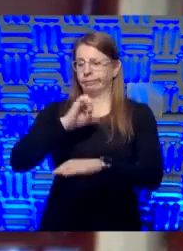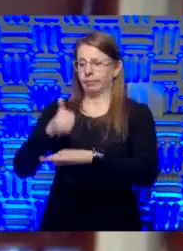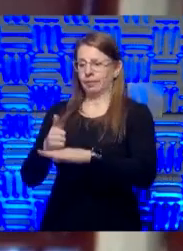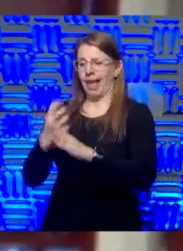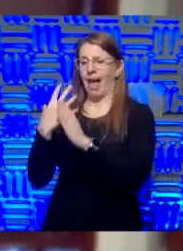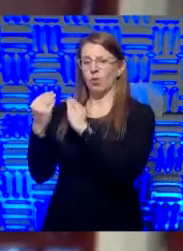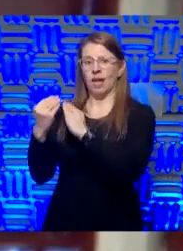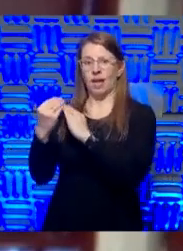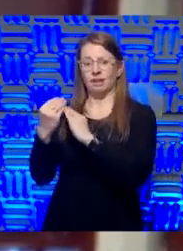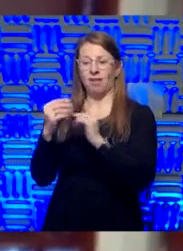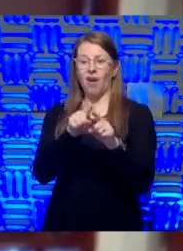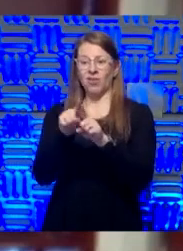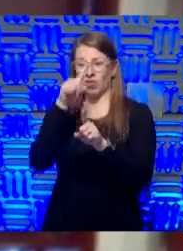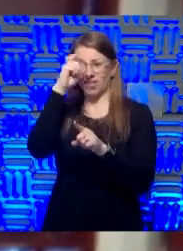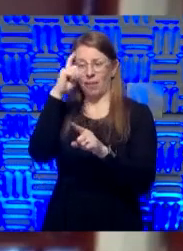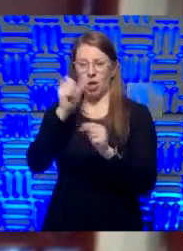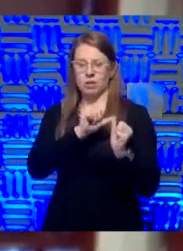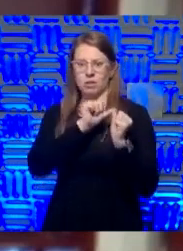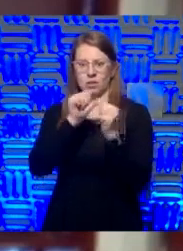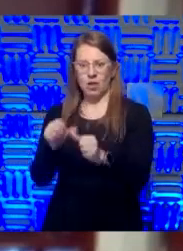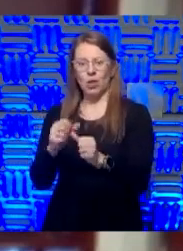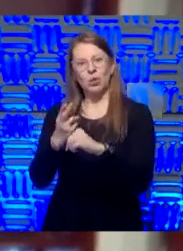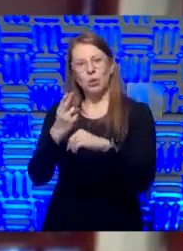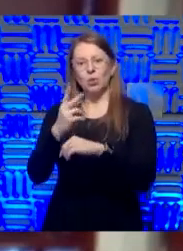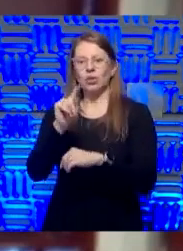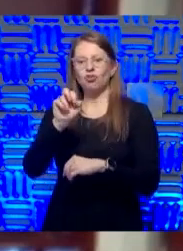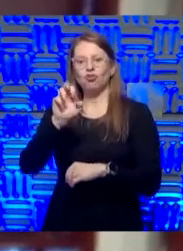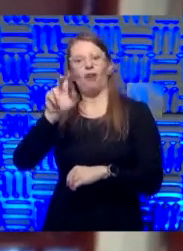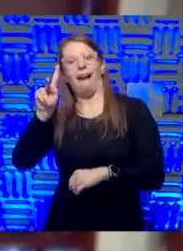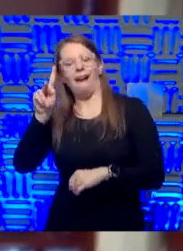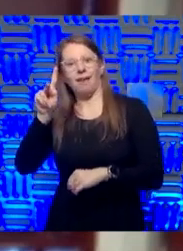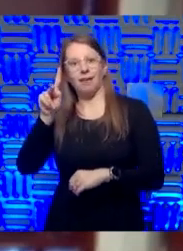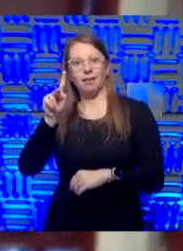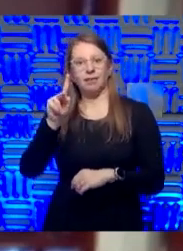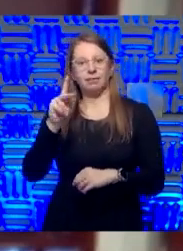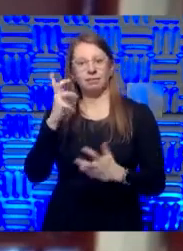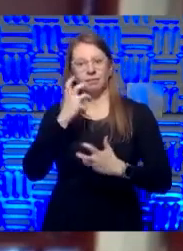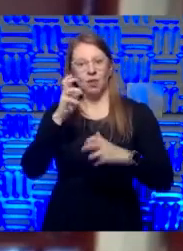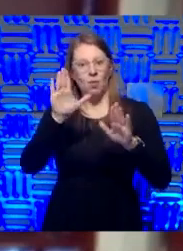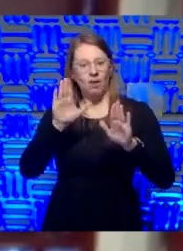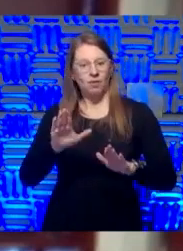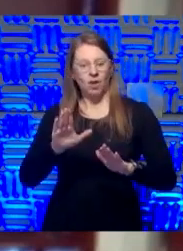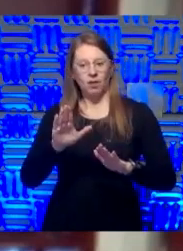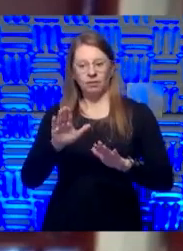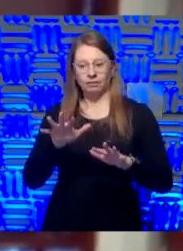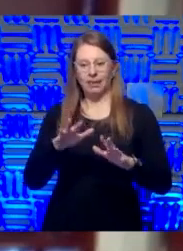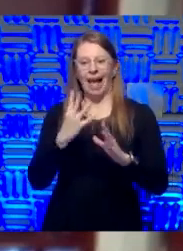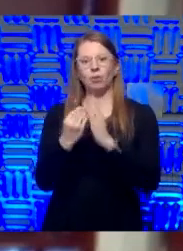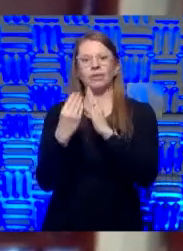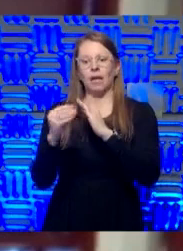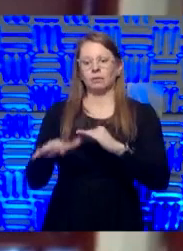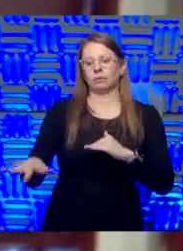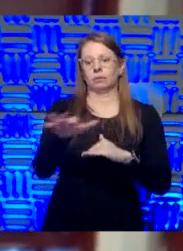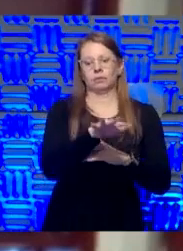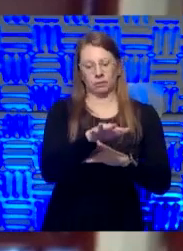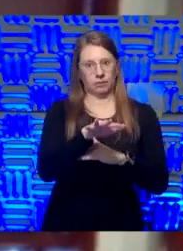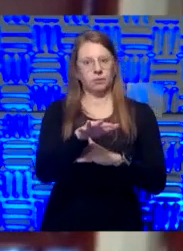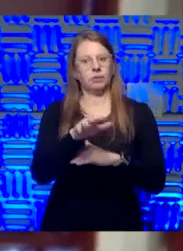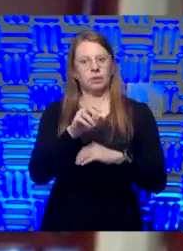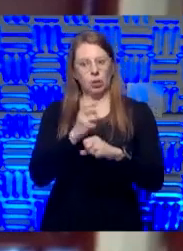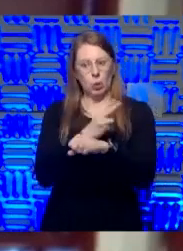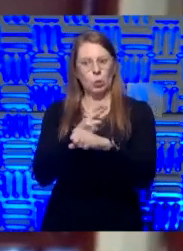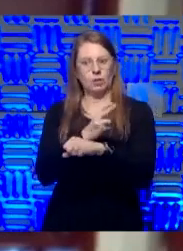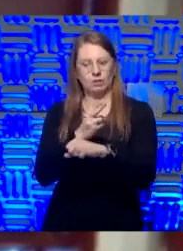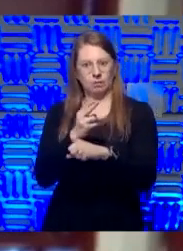to stay outside and to use the track and to use the fabulous facilities that many of our schools have. We have schools going in stages